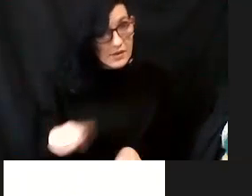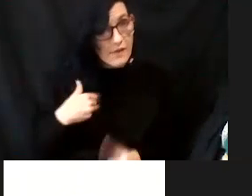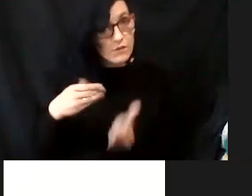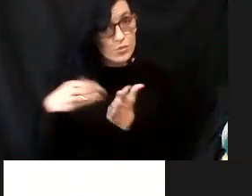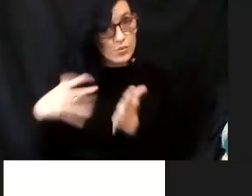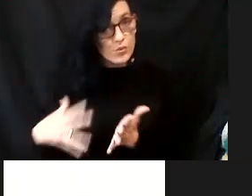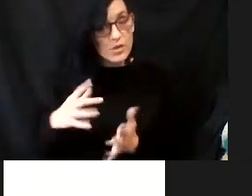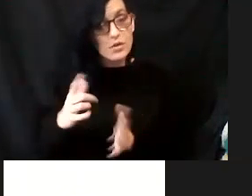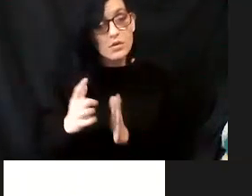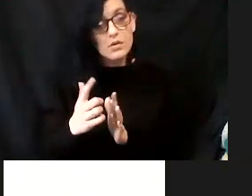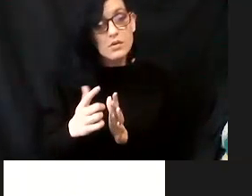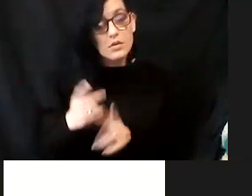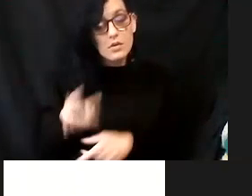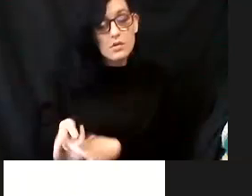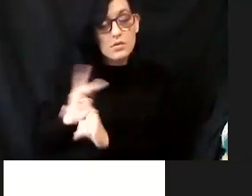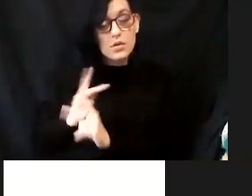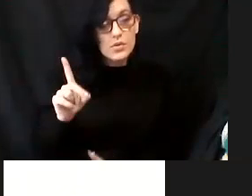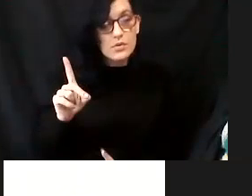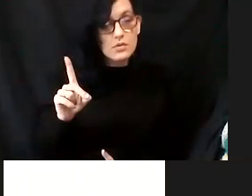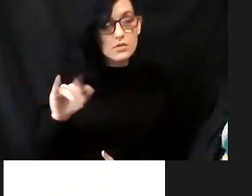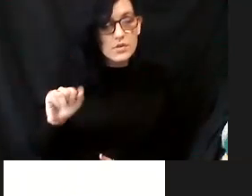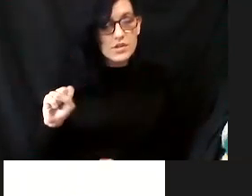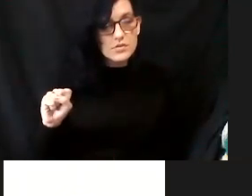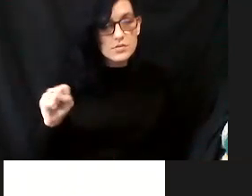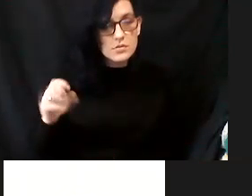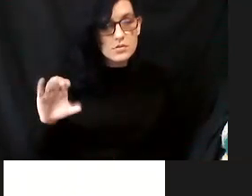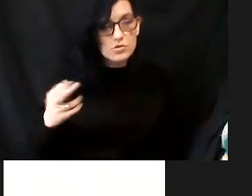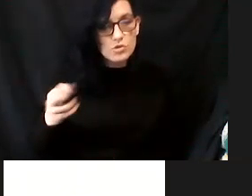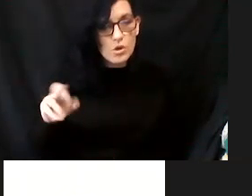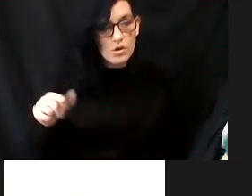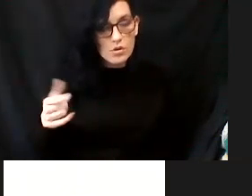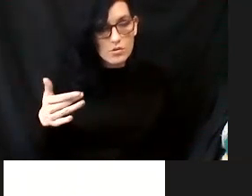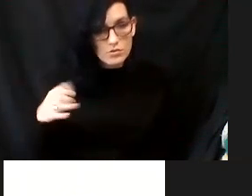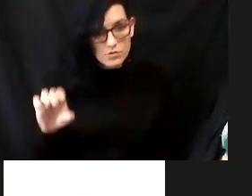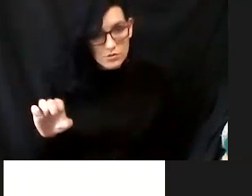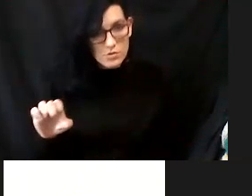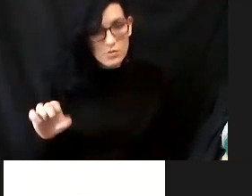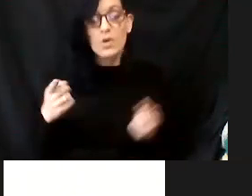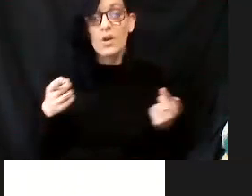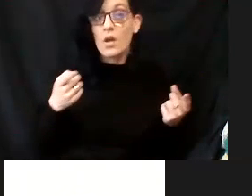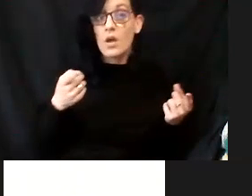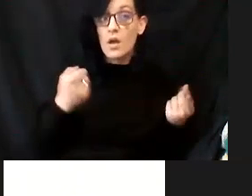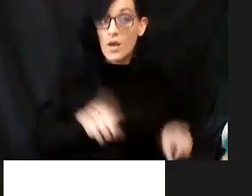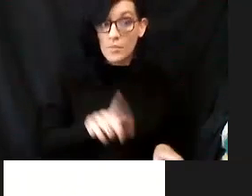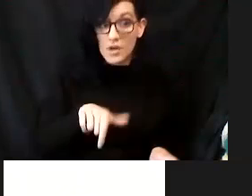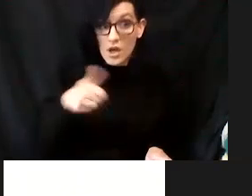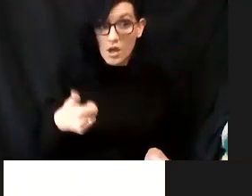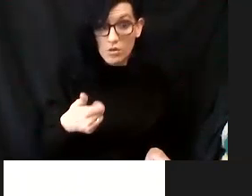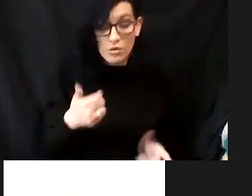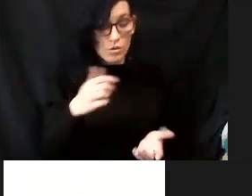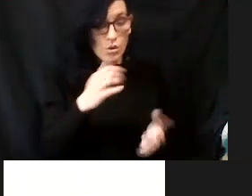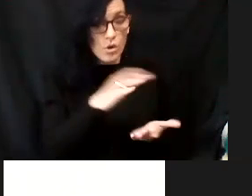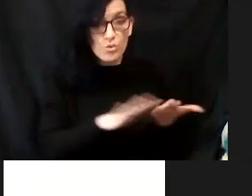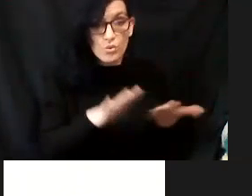Let's see. Another issue that comes up is when a school closes before you can get a degree, or if a